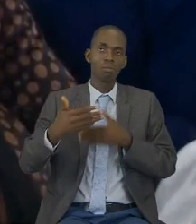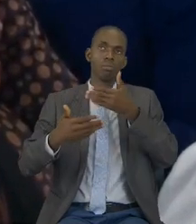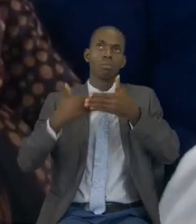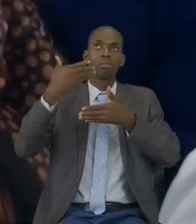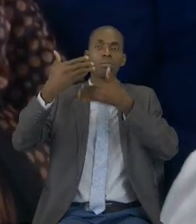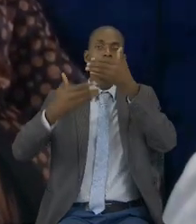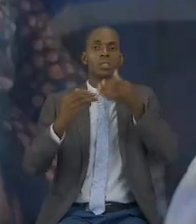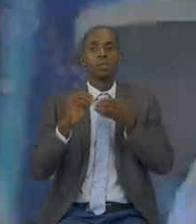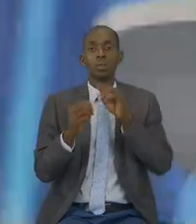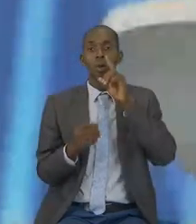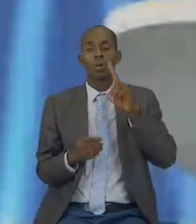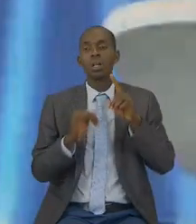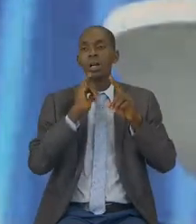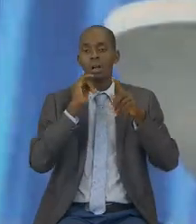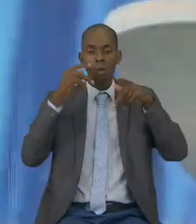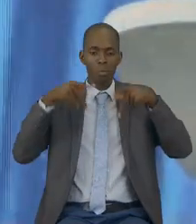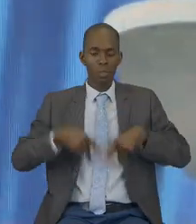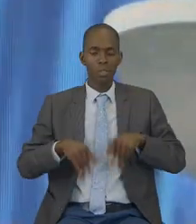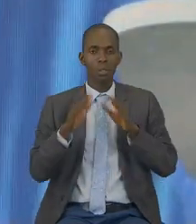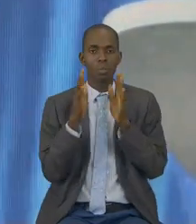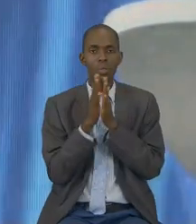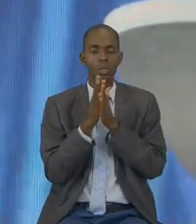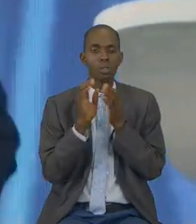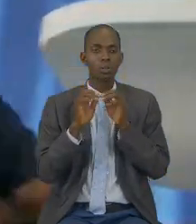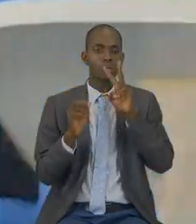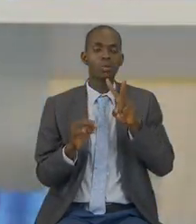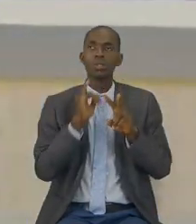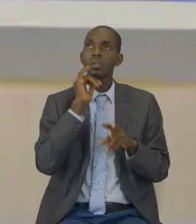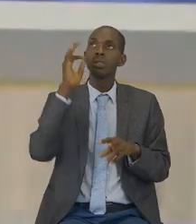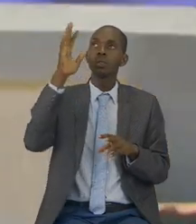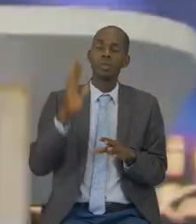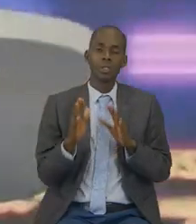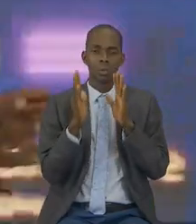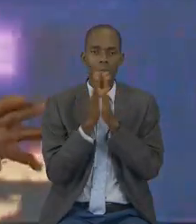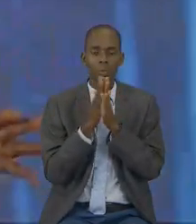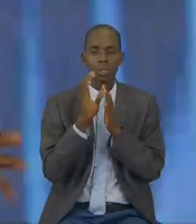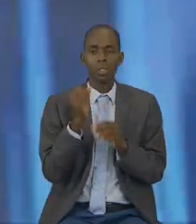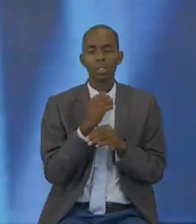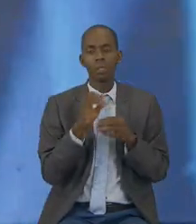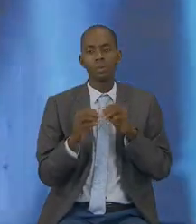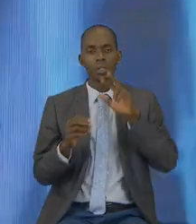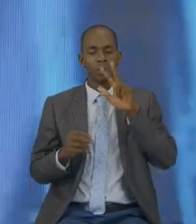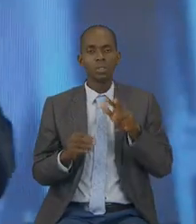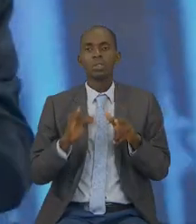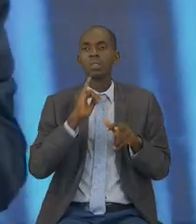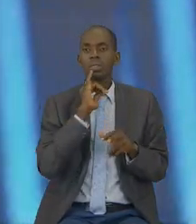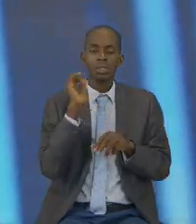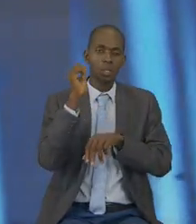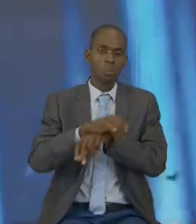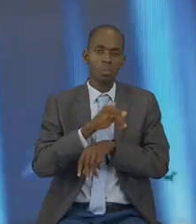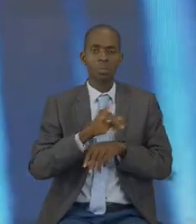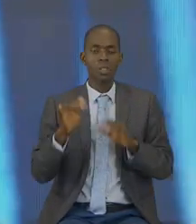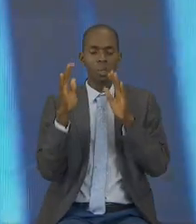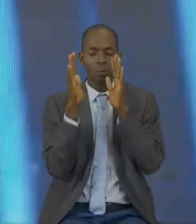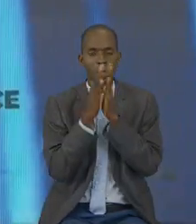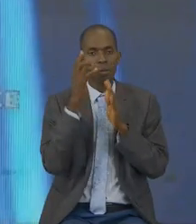is personal prayer. Number two is pastoral prayer. Number three is prevailing prayer for